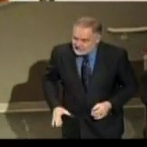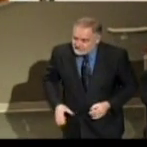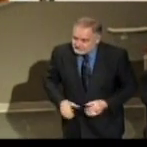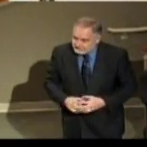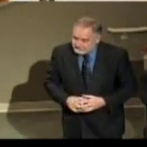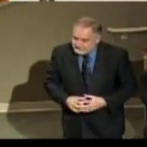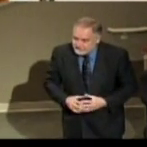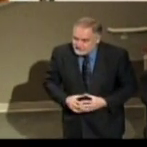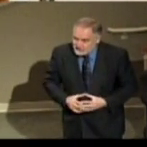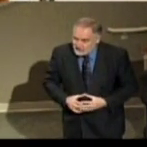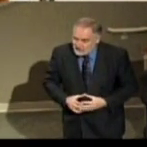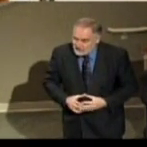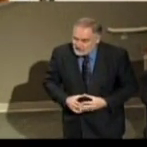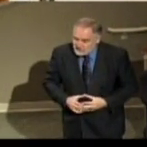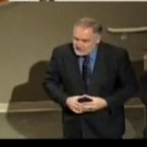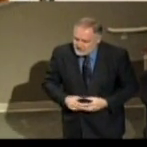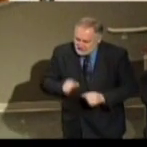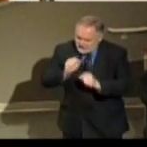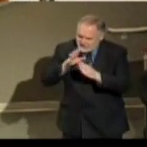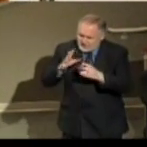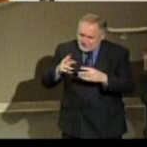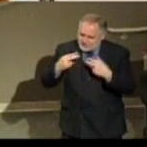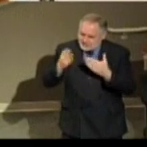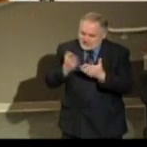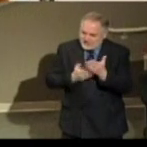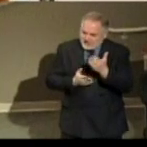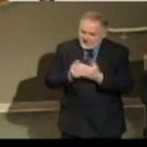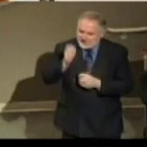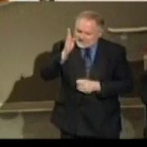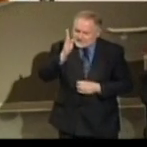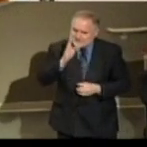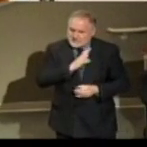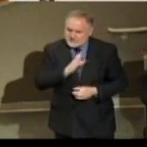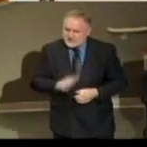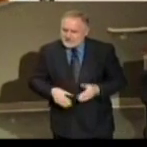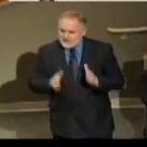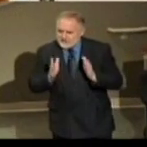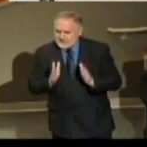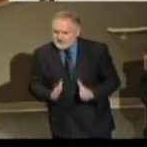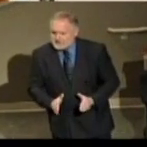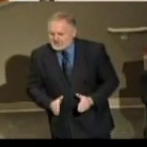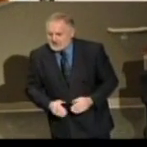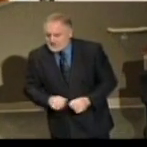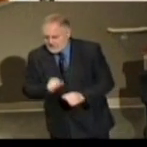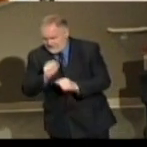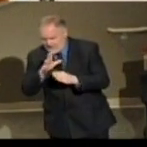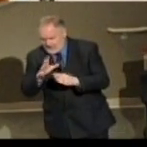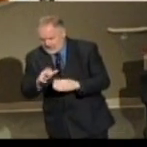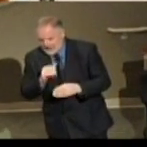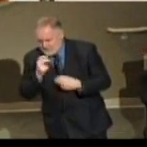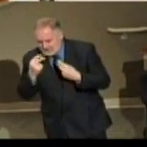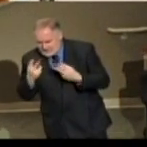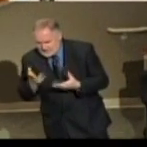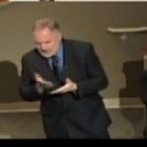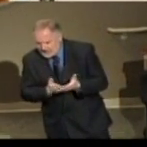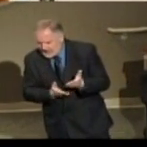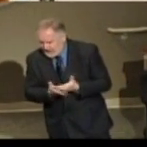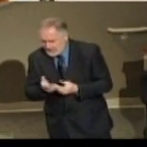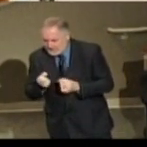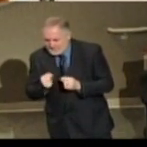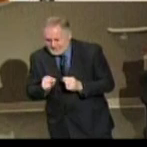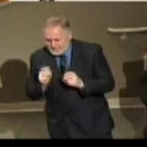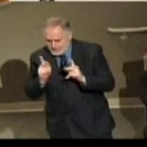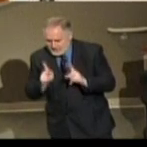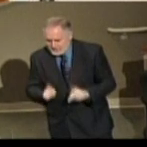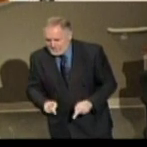anywhere? Father, you saw the hands of the Christians. And Father, I didn't see the hand of anyone